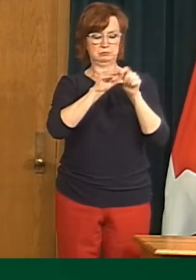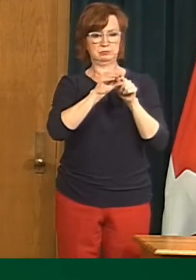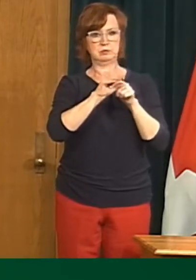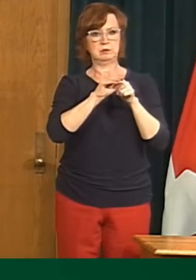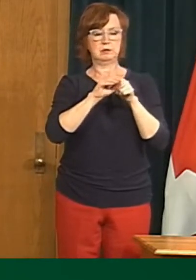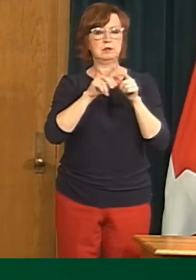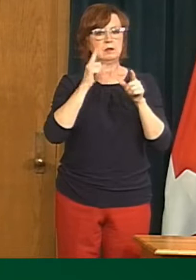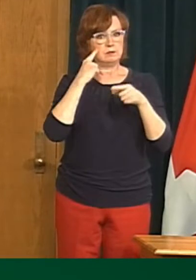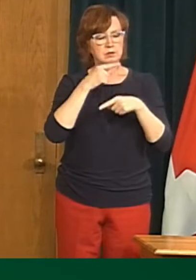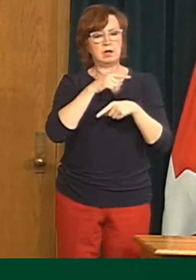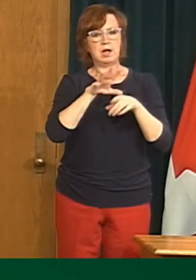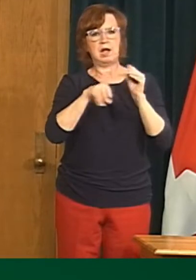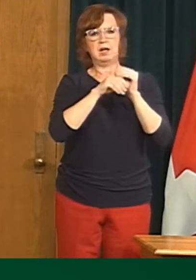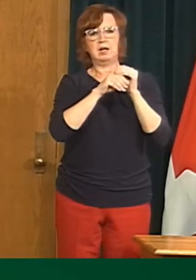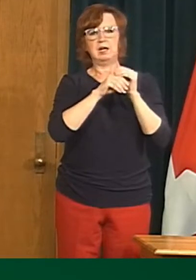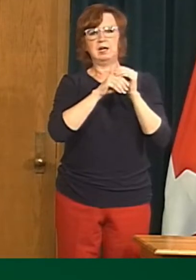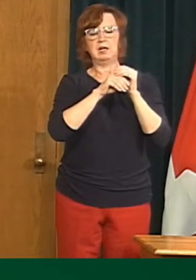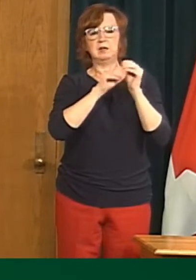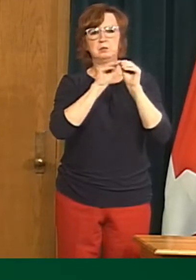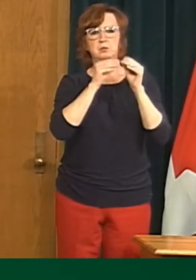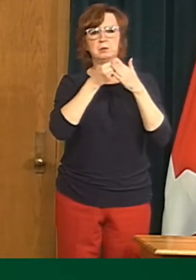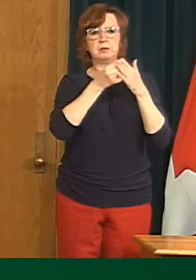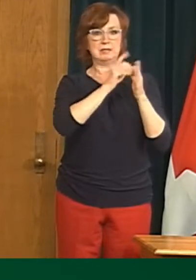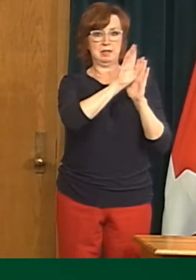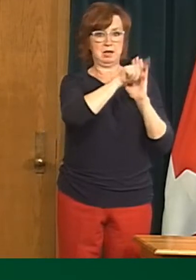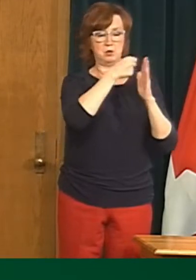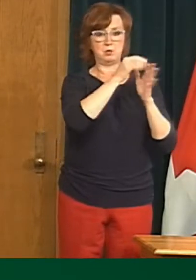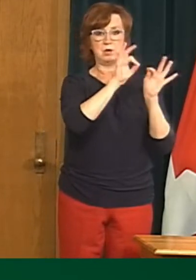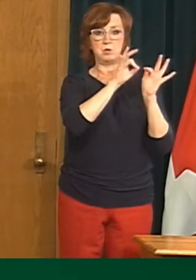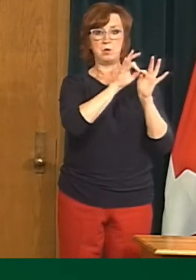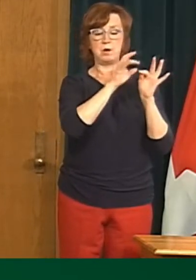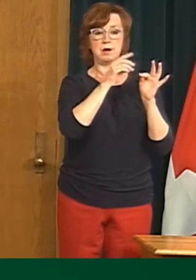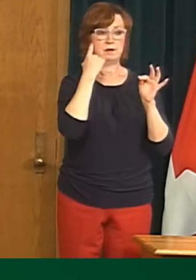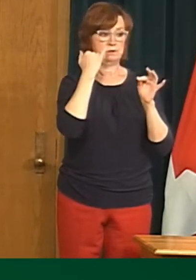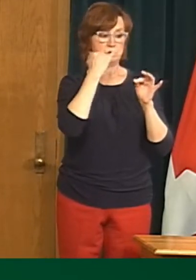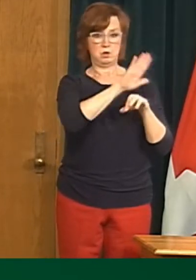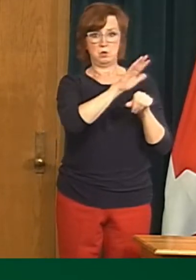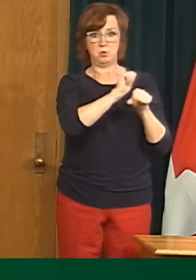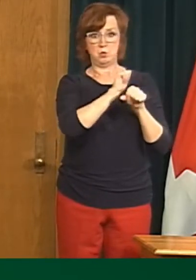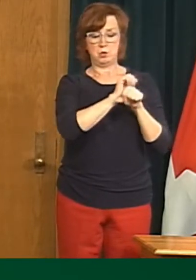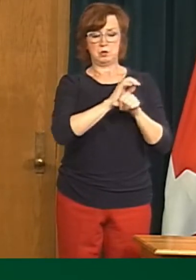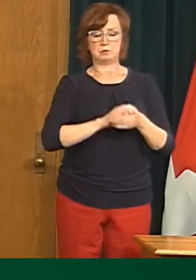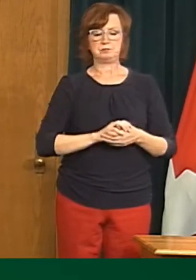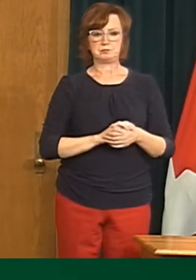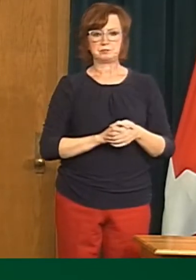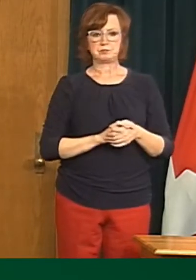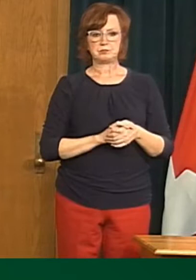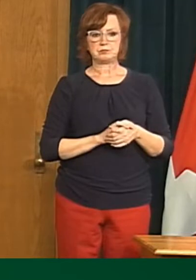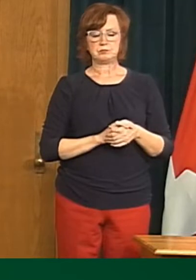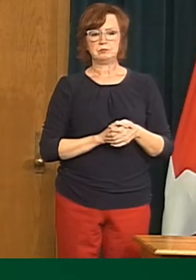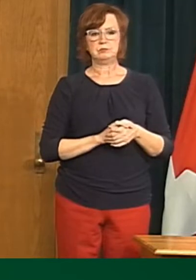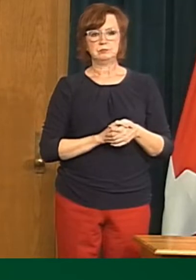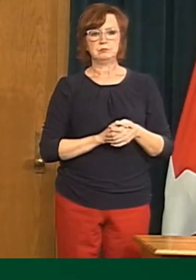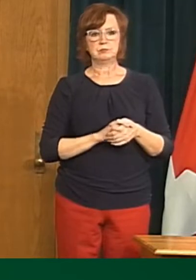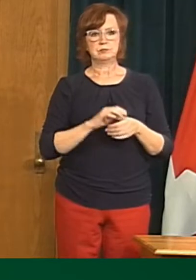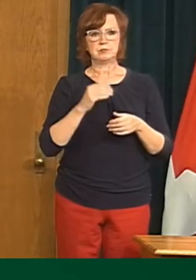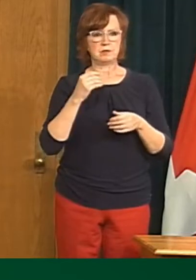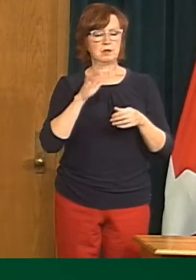So all of that will be included in this budget, but it will all be built off essentially what was tabled on March the